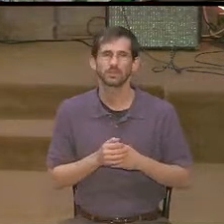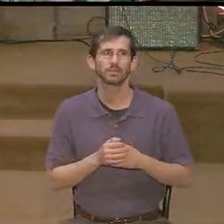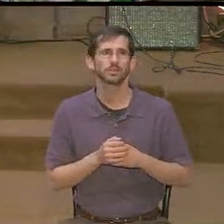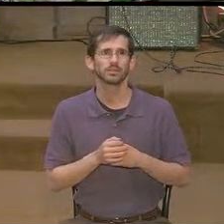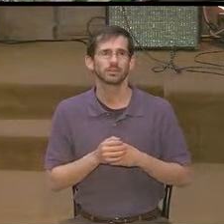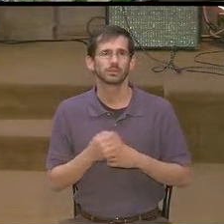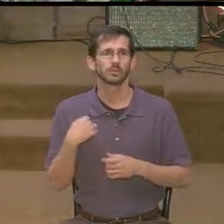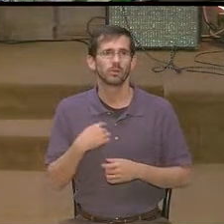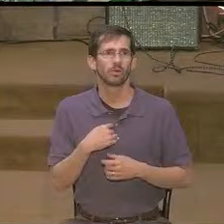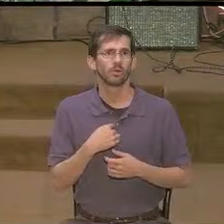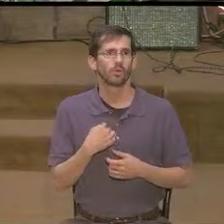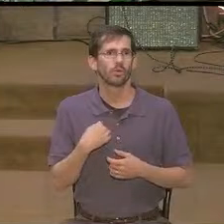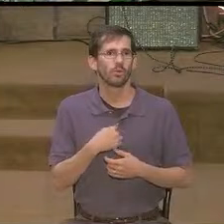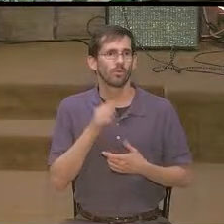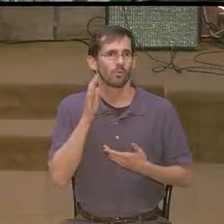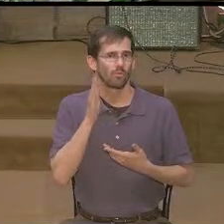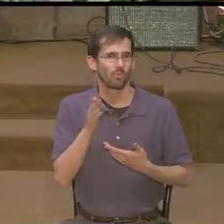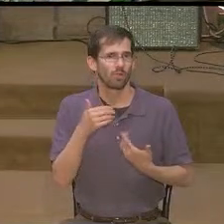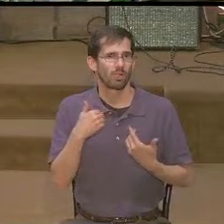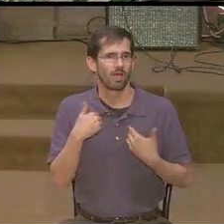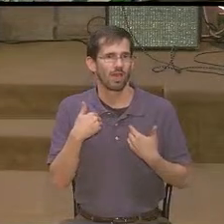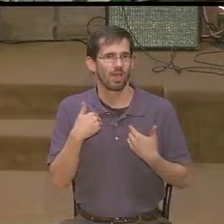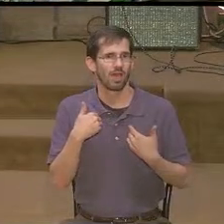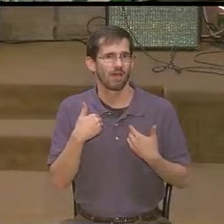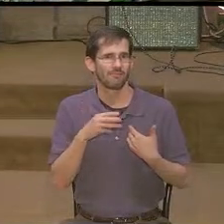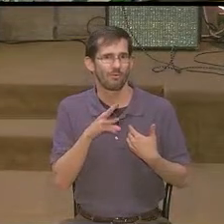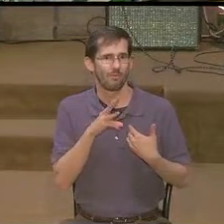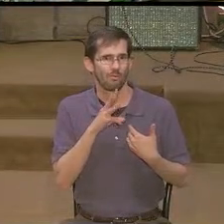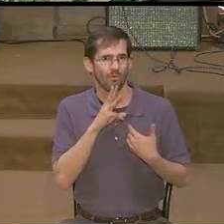Because we're going to have water